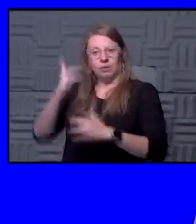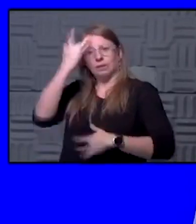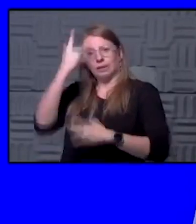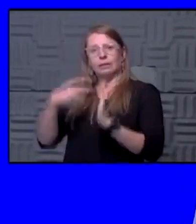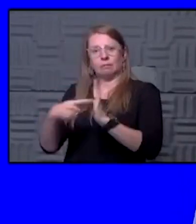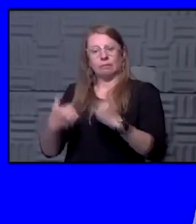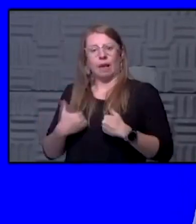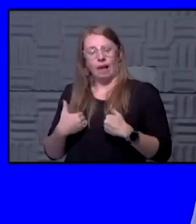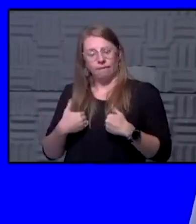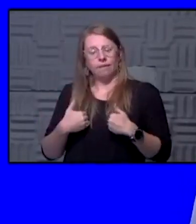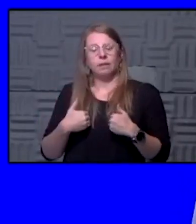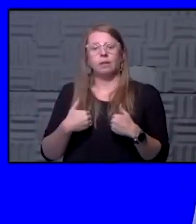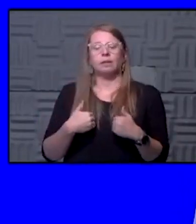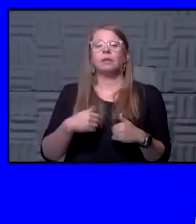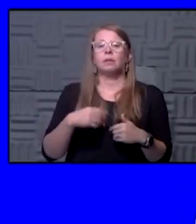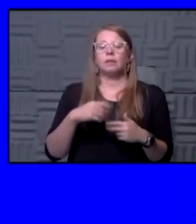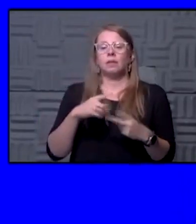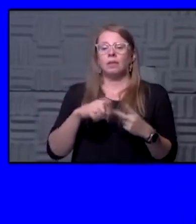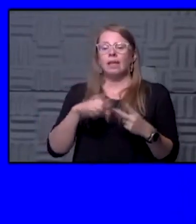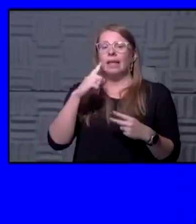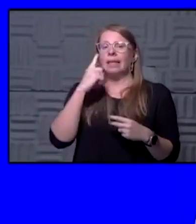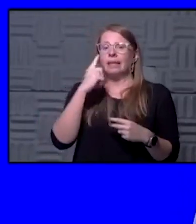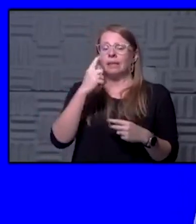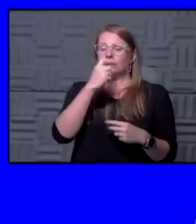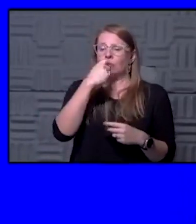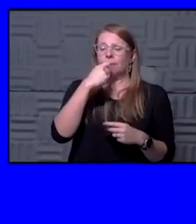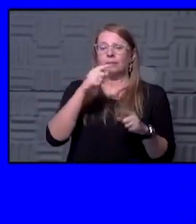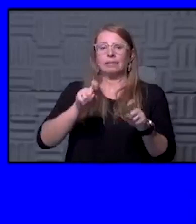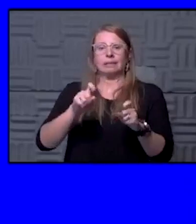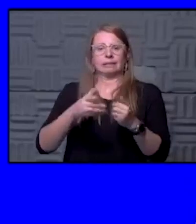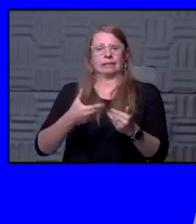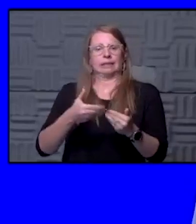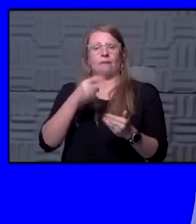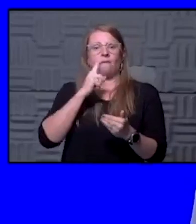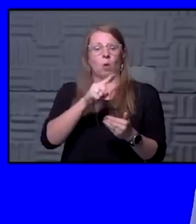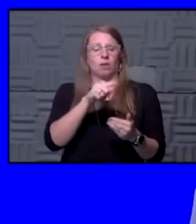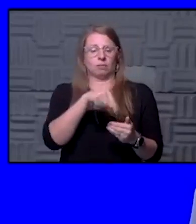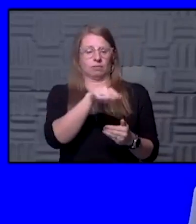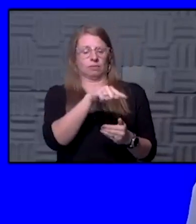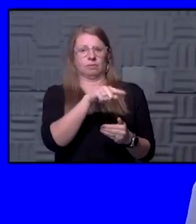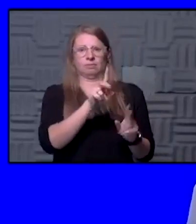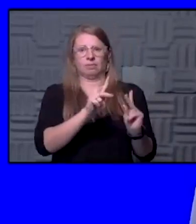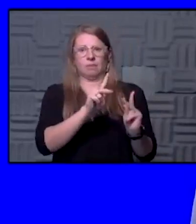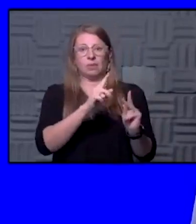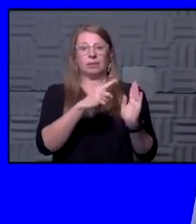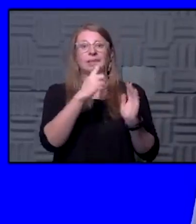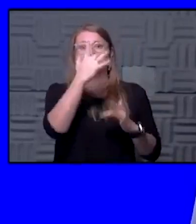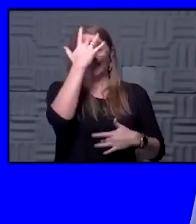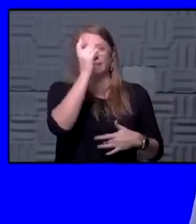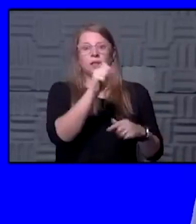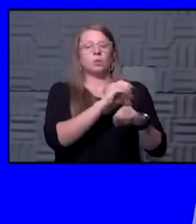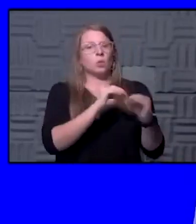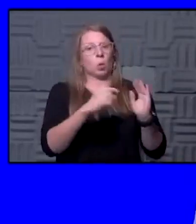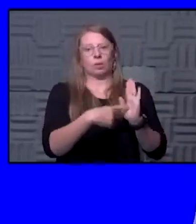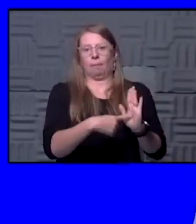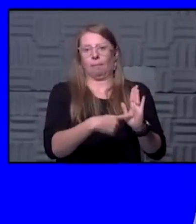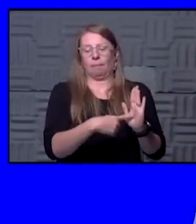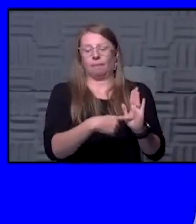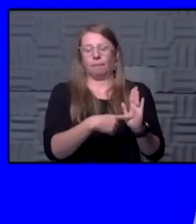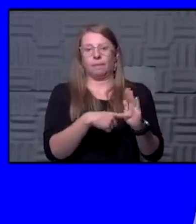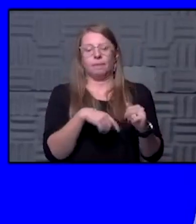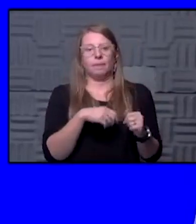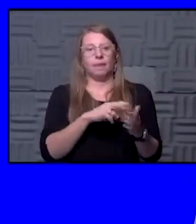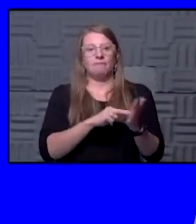it is such an easy test, if you can get access to that for the asymptomatic people, where you are looking at it and you have